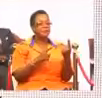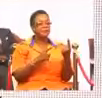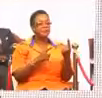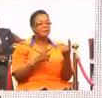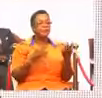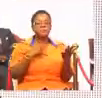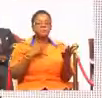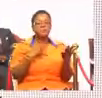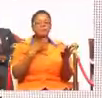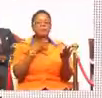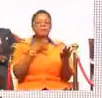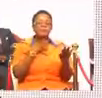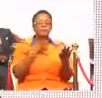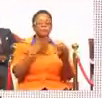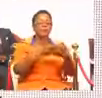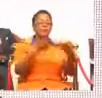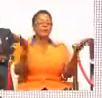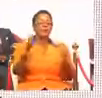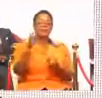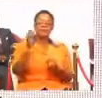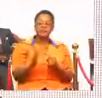And I want